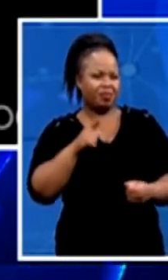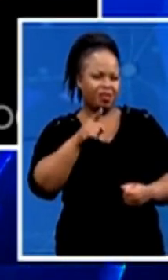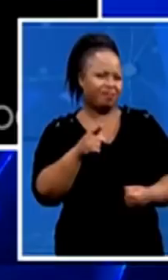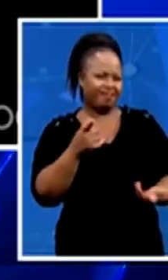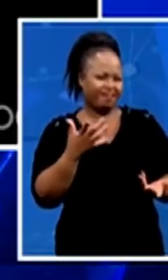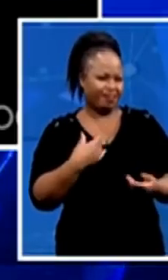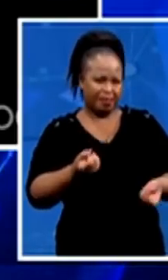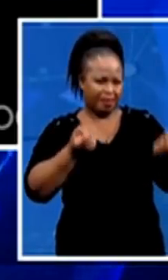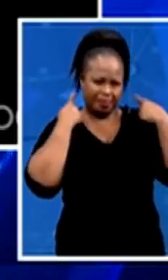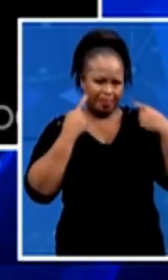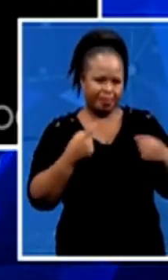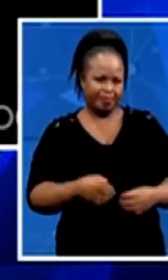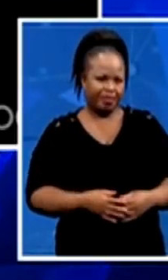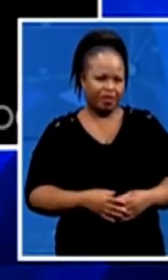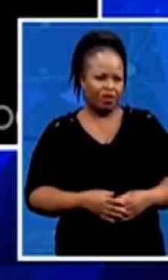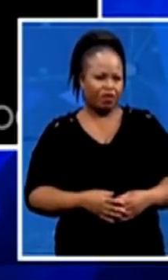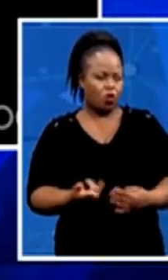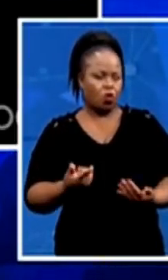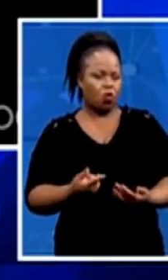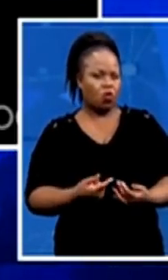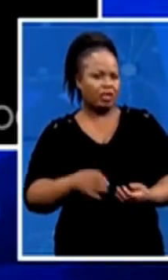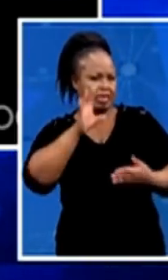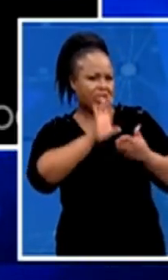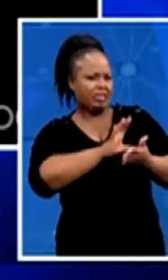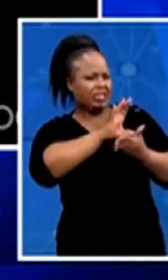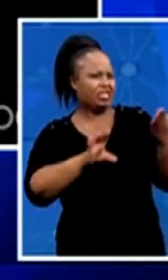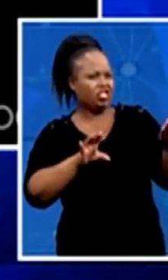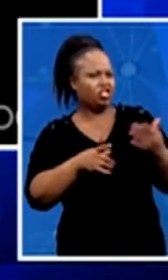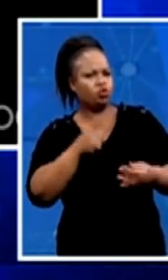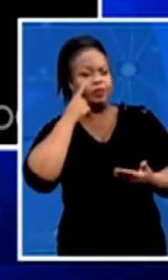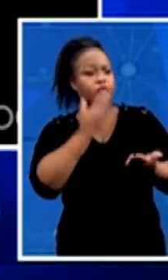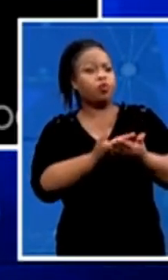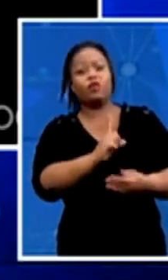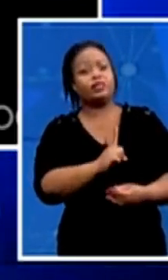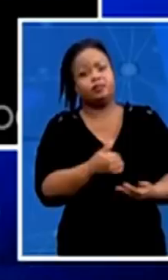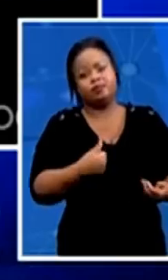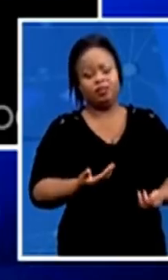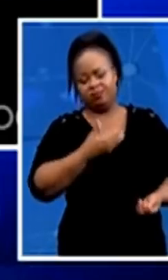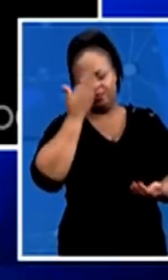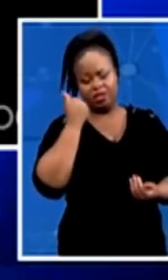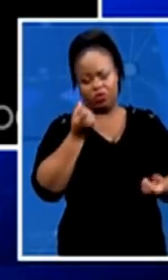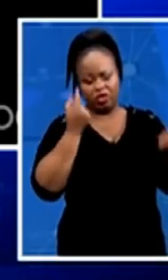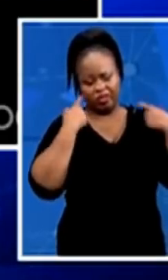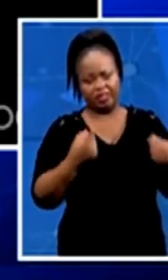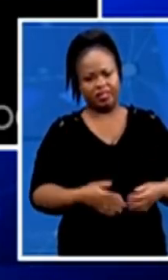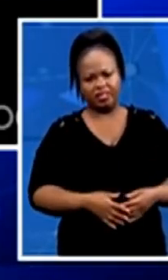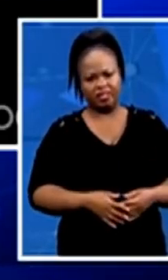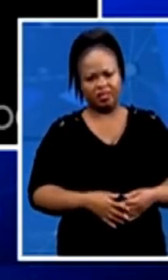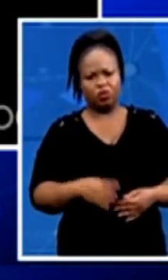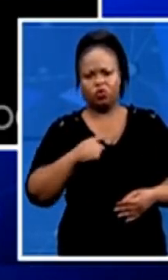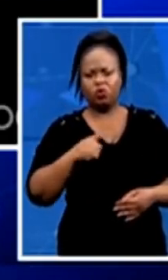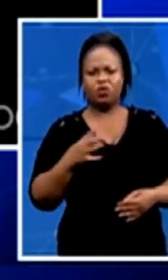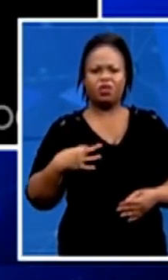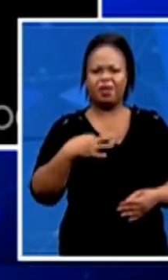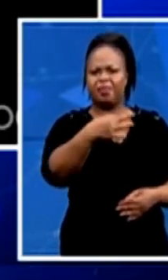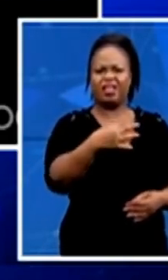or what needs to be proven by an applicant in a rescission application. Maybe I'll follow that up